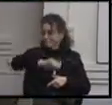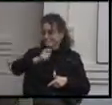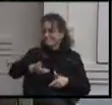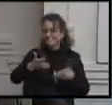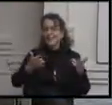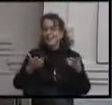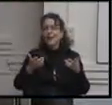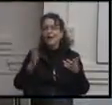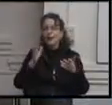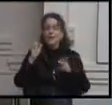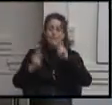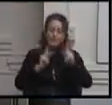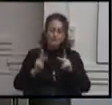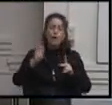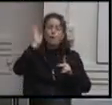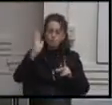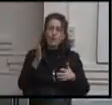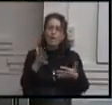want beer.